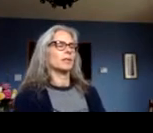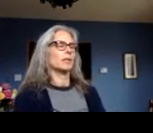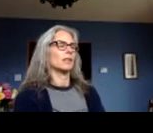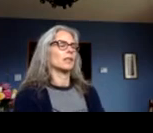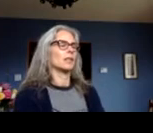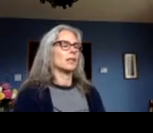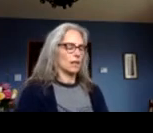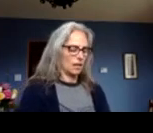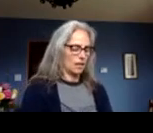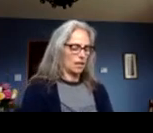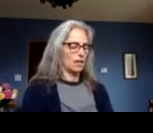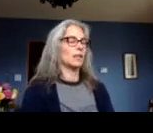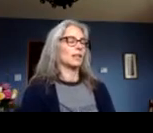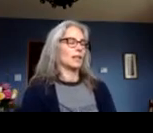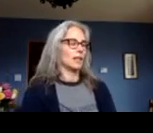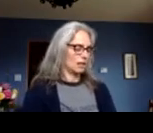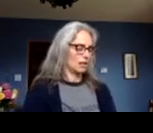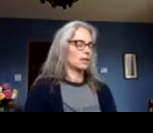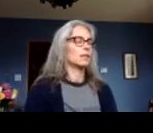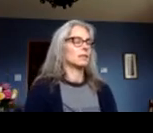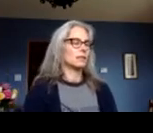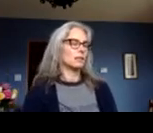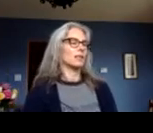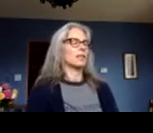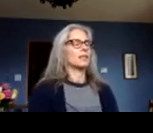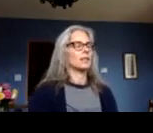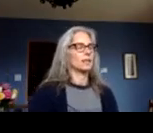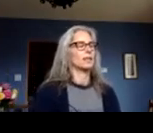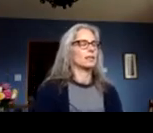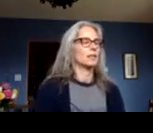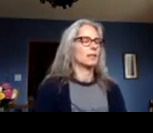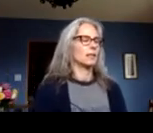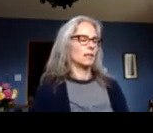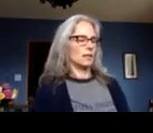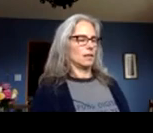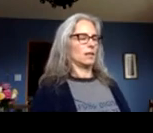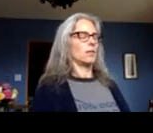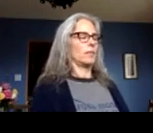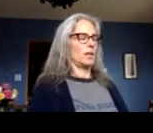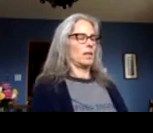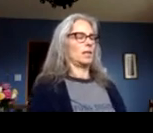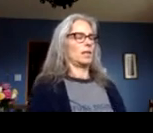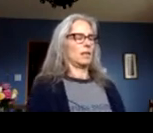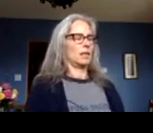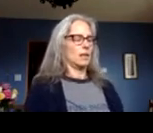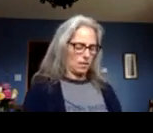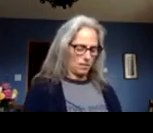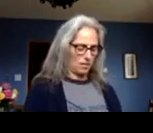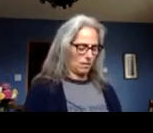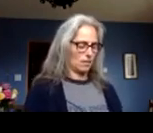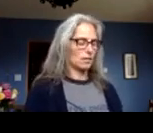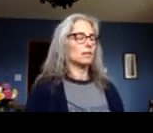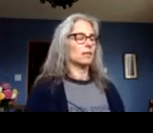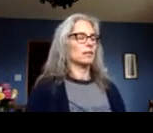There it is. Okay. Another chat check. I'm going to go ahead and type into the chat. What are some ways that you could build getting